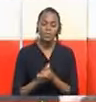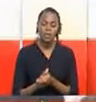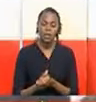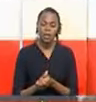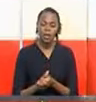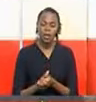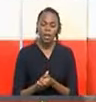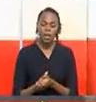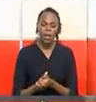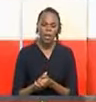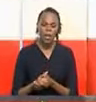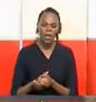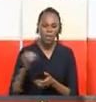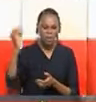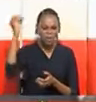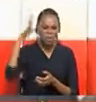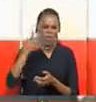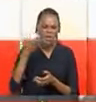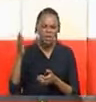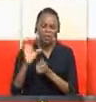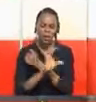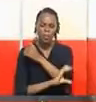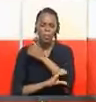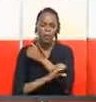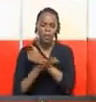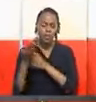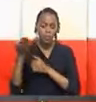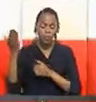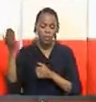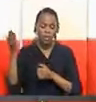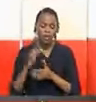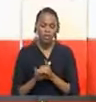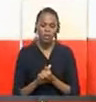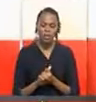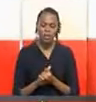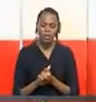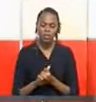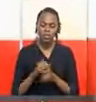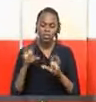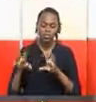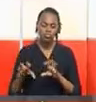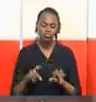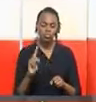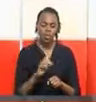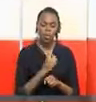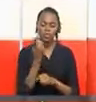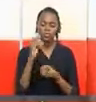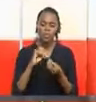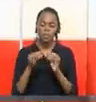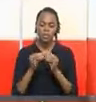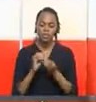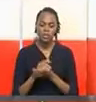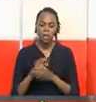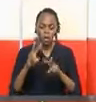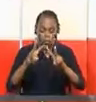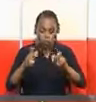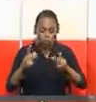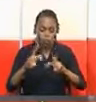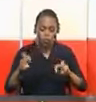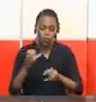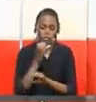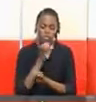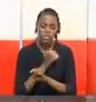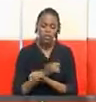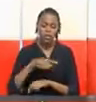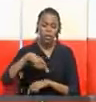cities in Malawi or to different countries, one of the first things he would do is look for a church so he could go